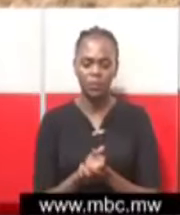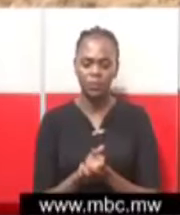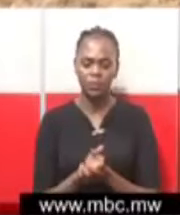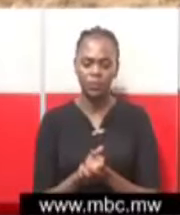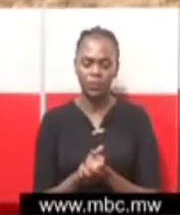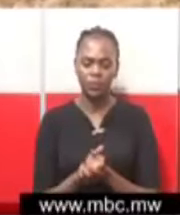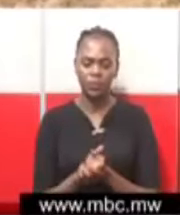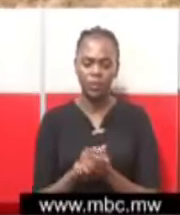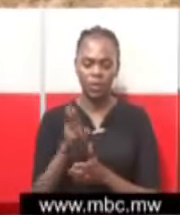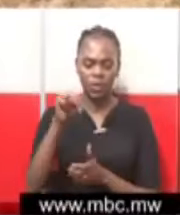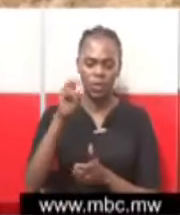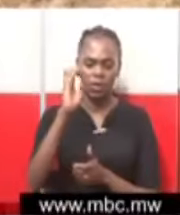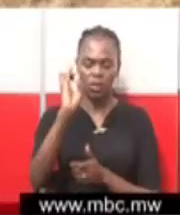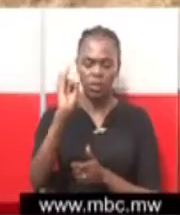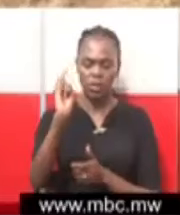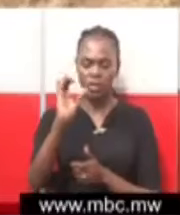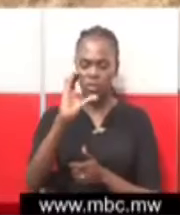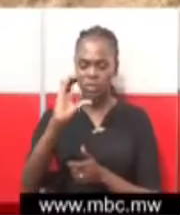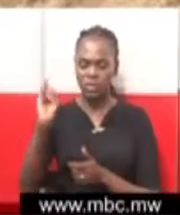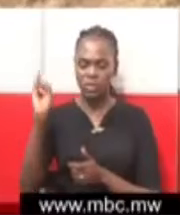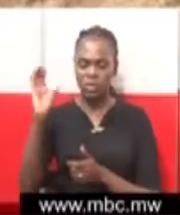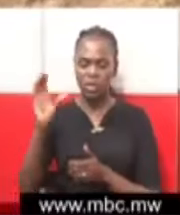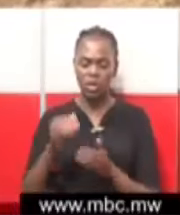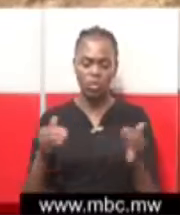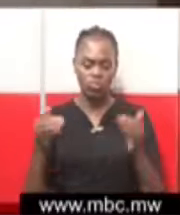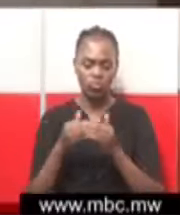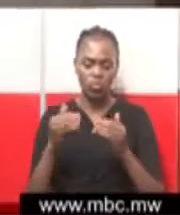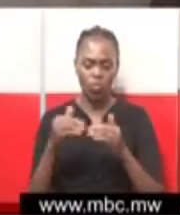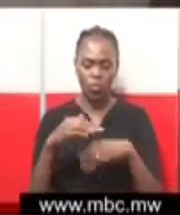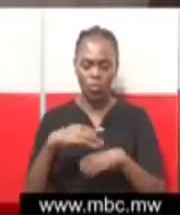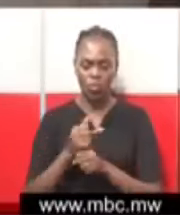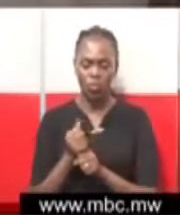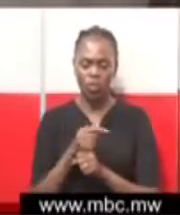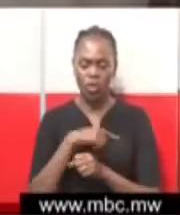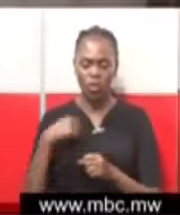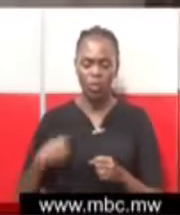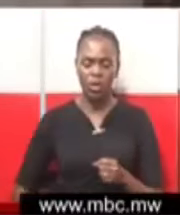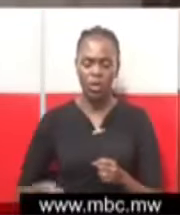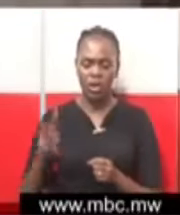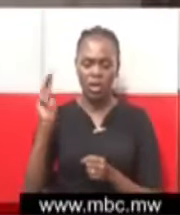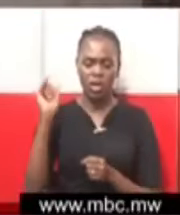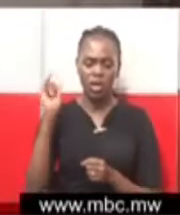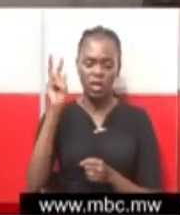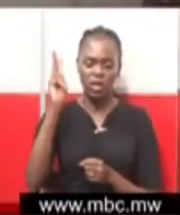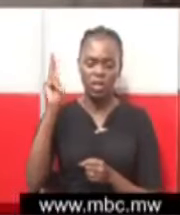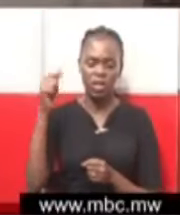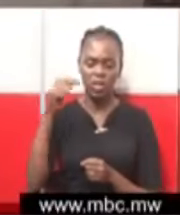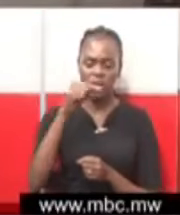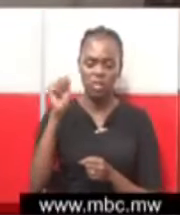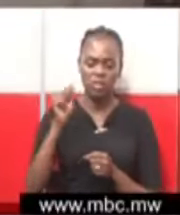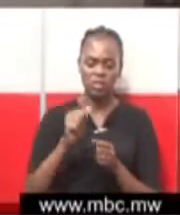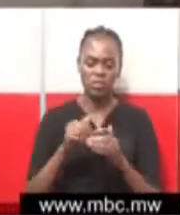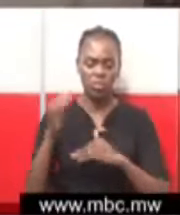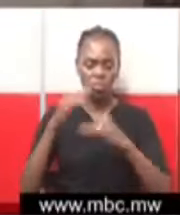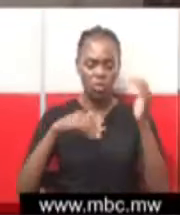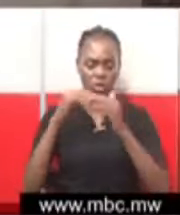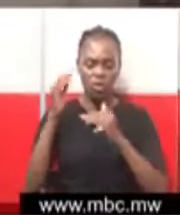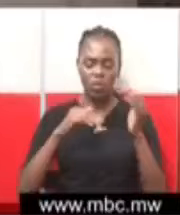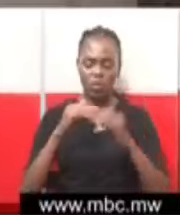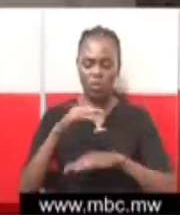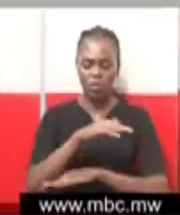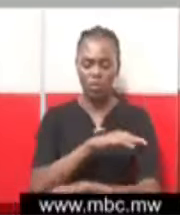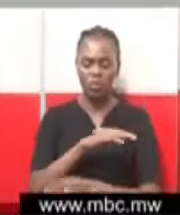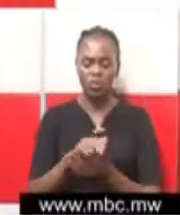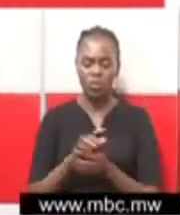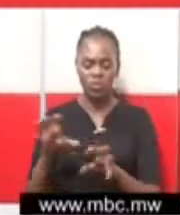National Construction Industry Council stops a Chinese company, King Steel Malada, from continuing to construct a warehouse along the bypass